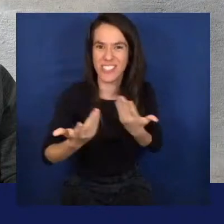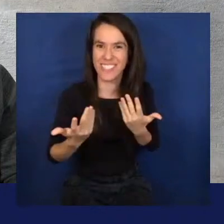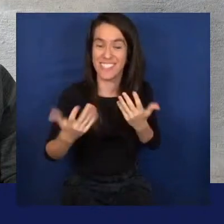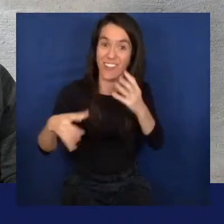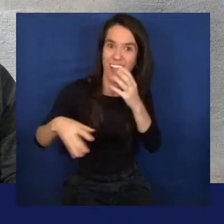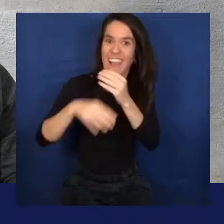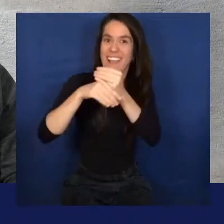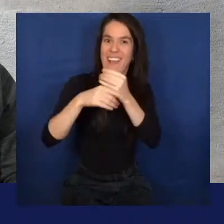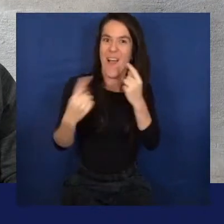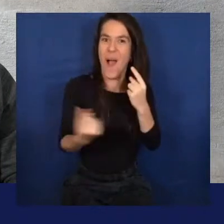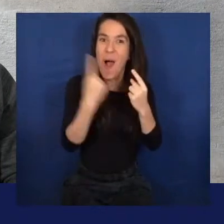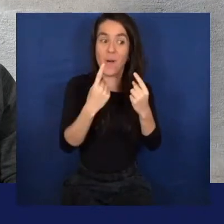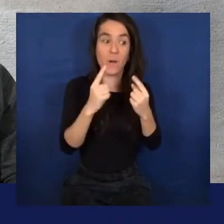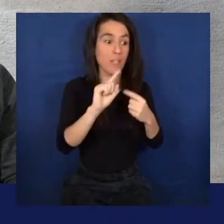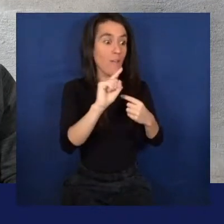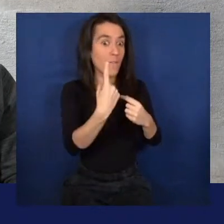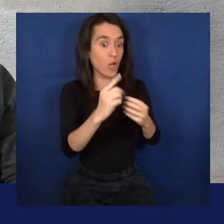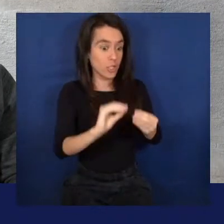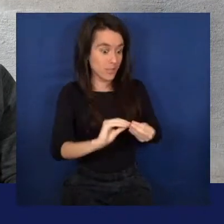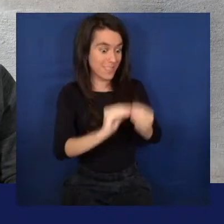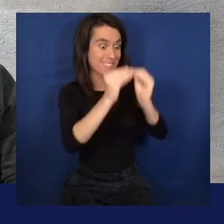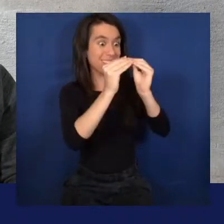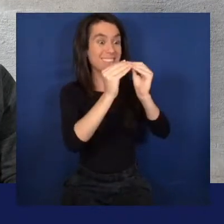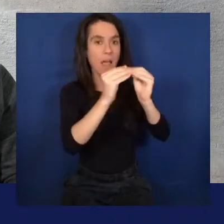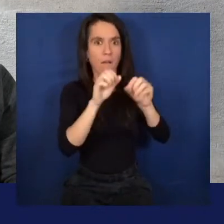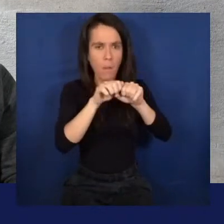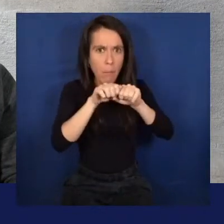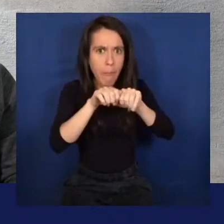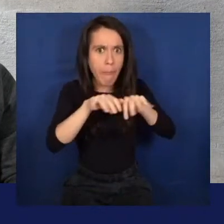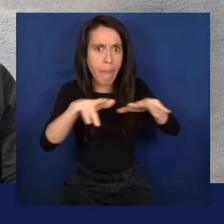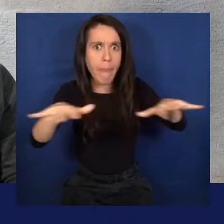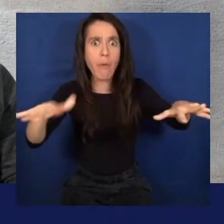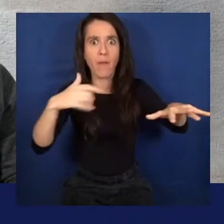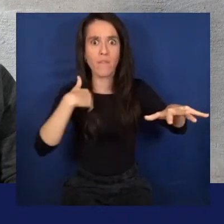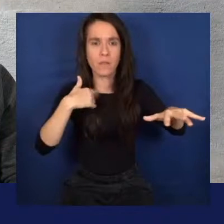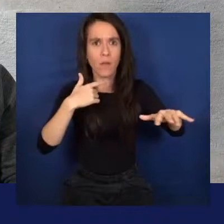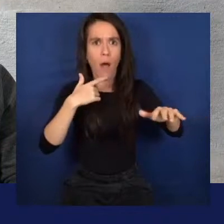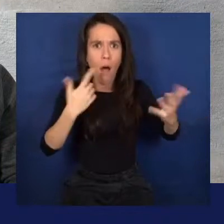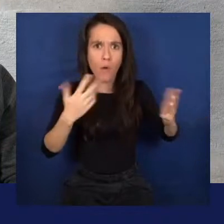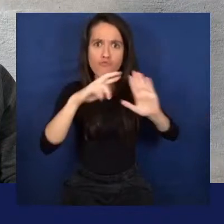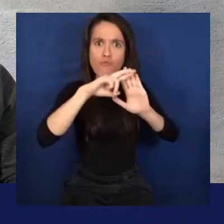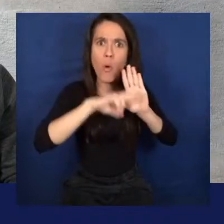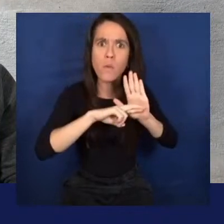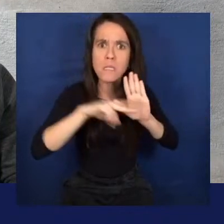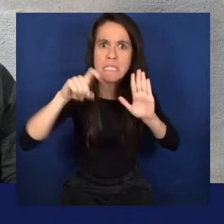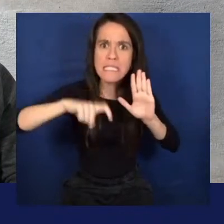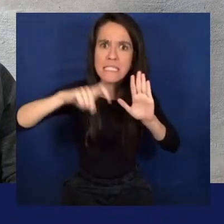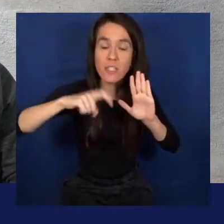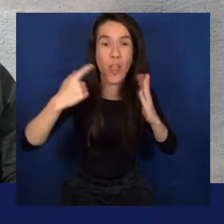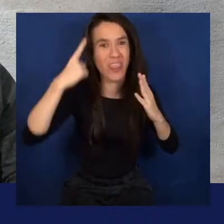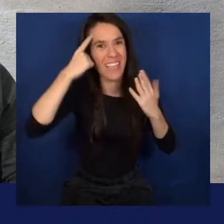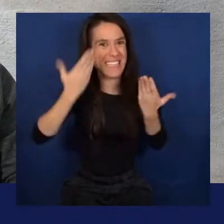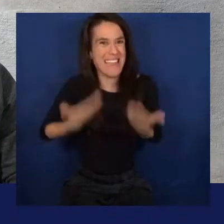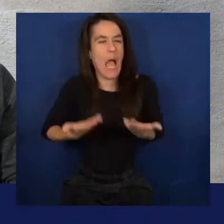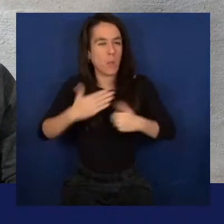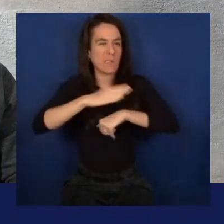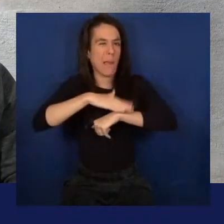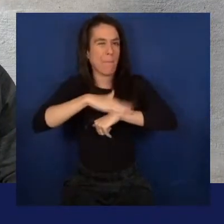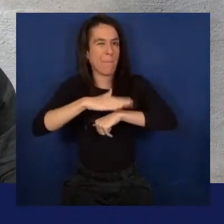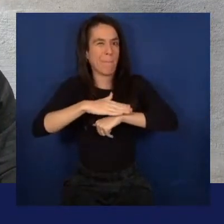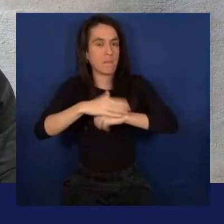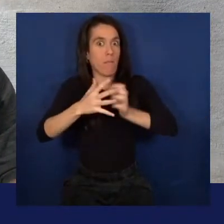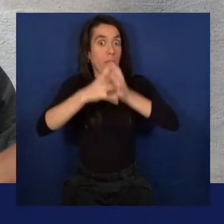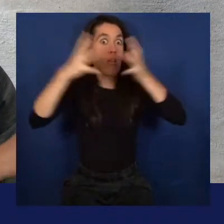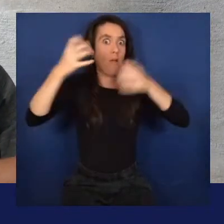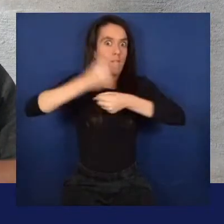emerge with the expansion of something. So I do think we've hit a critical point where we have so much data, where we now press against